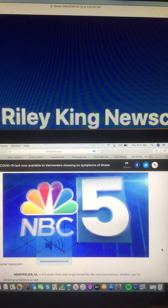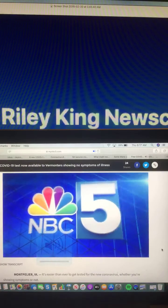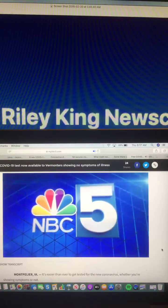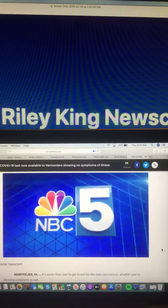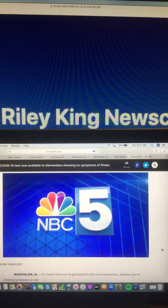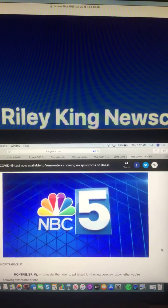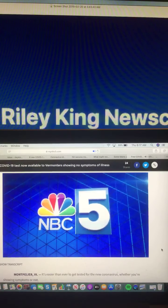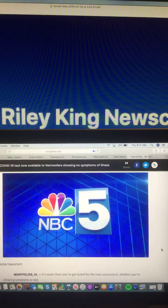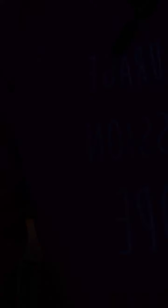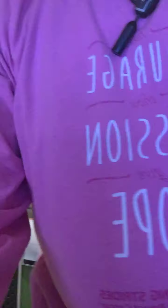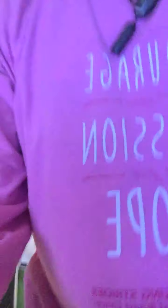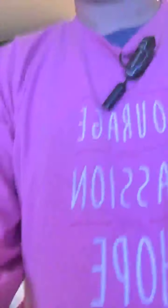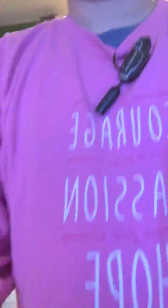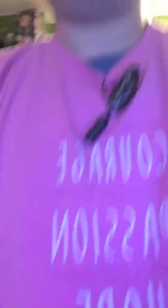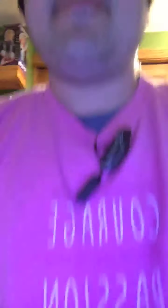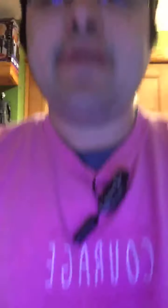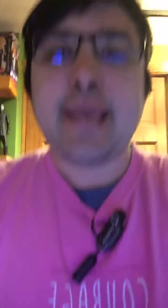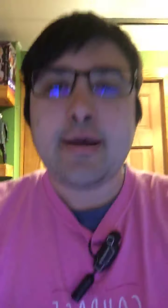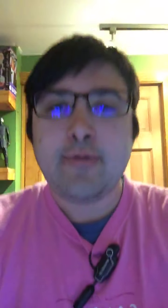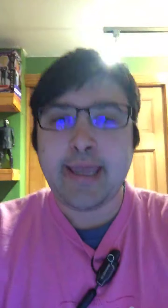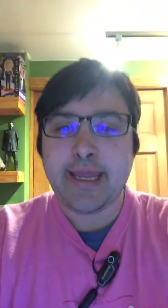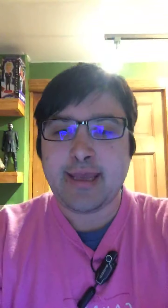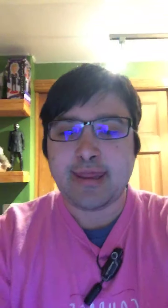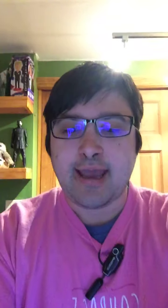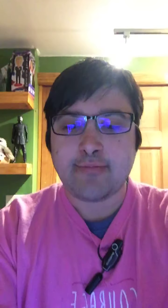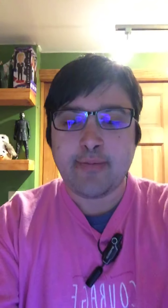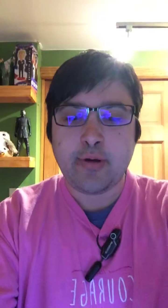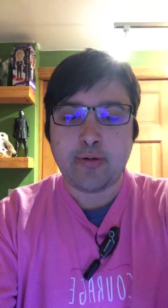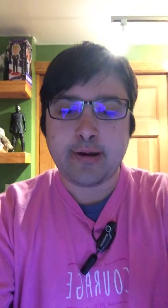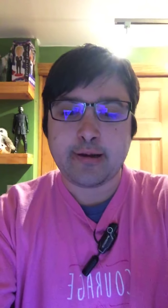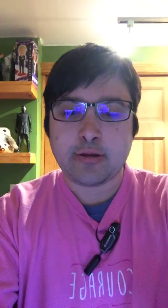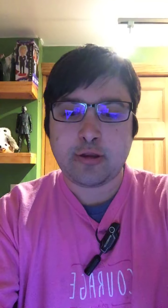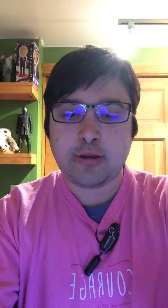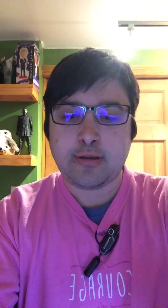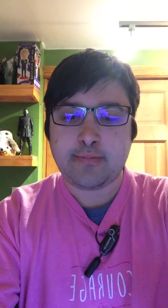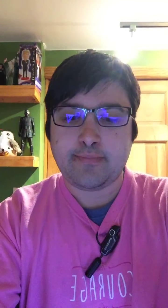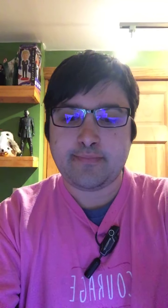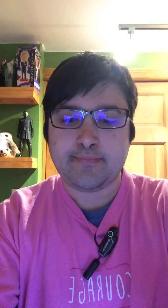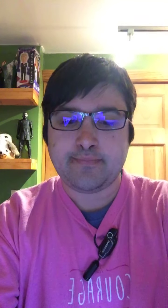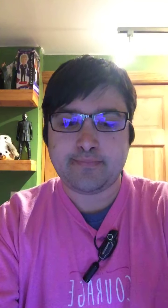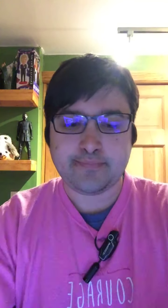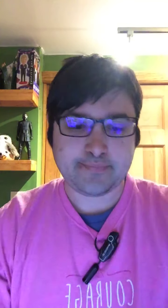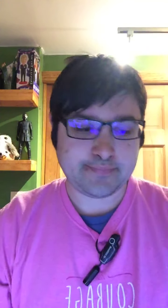Okay, and there you go on that video and that report.